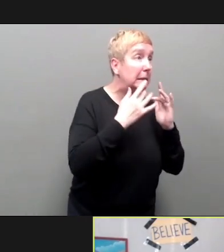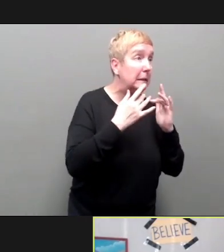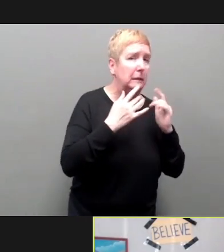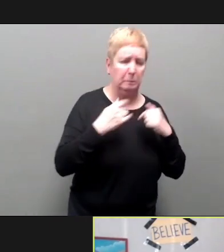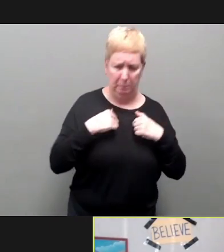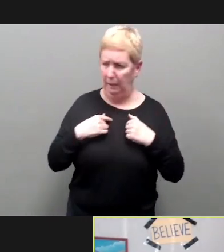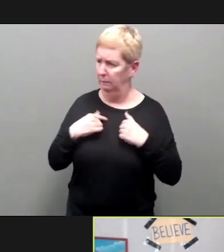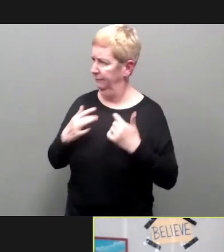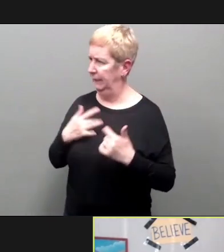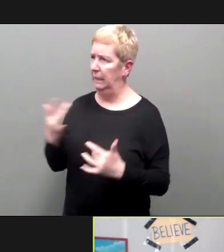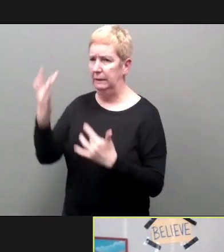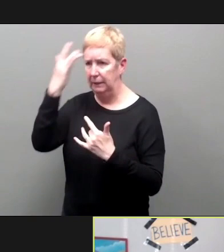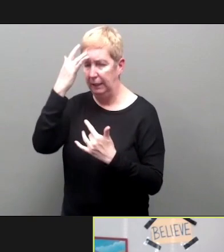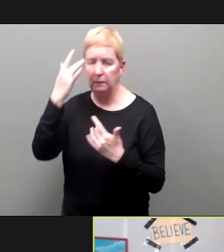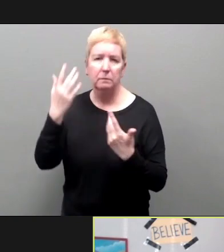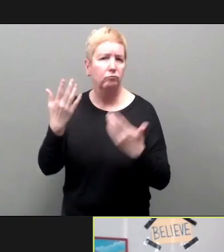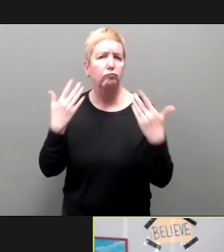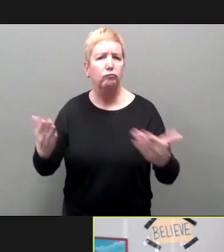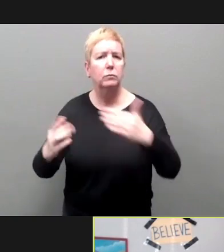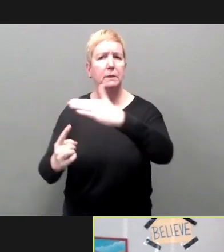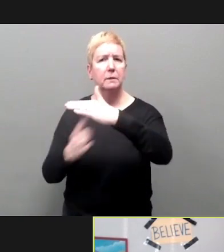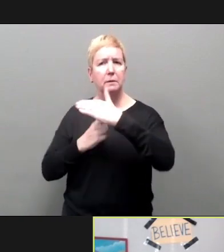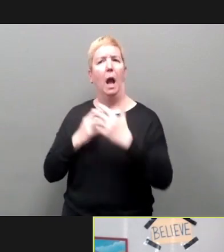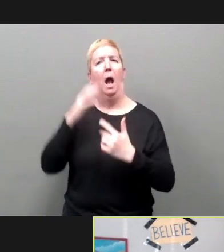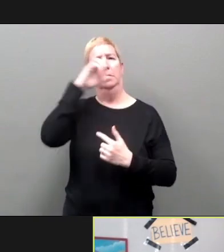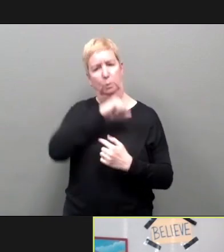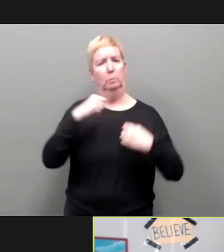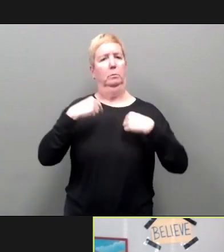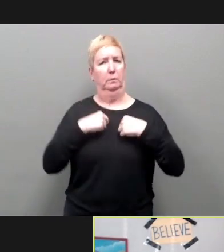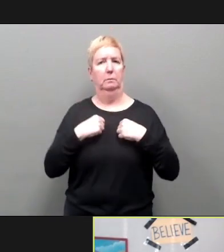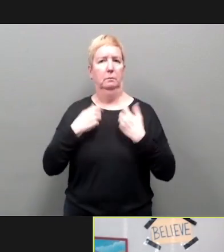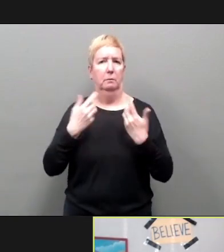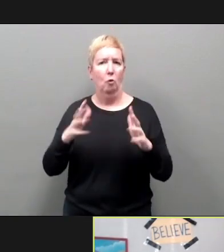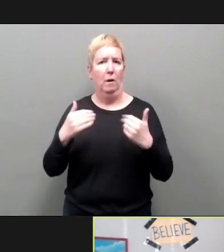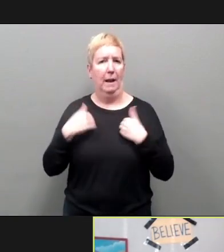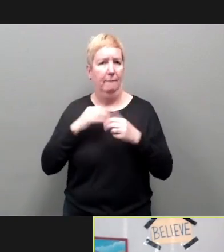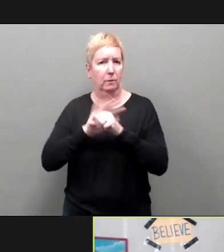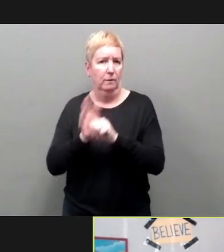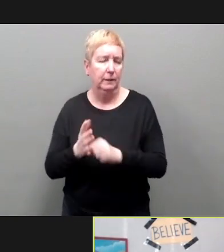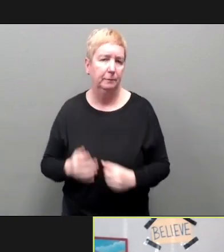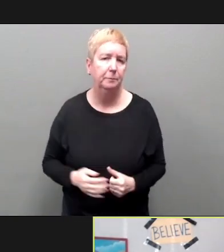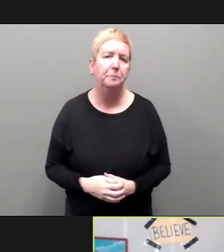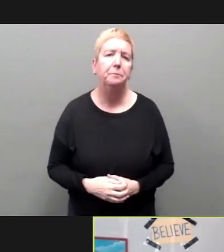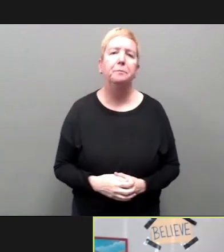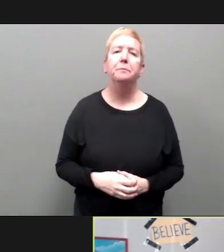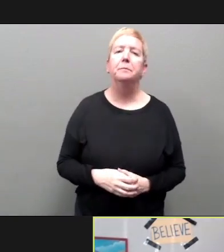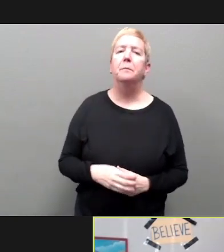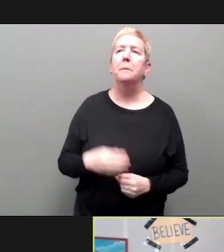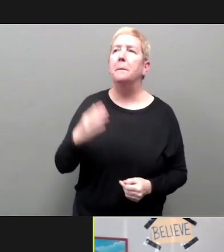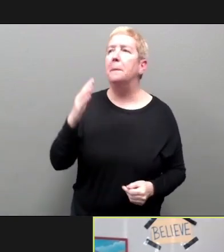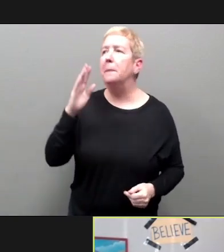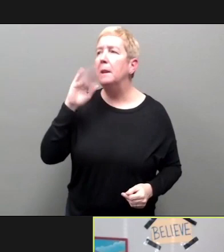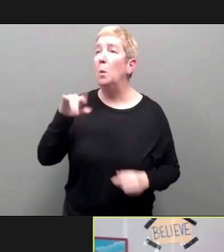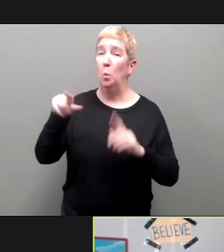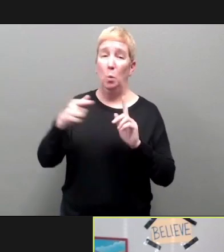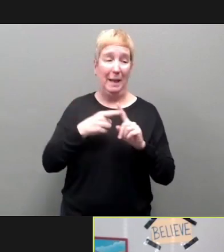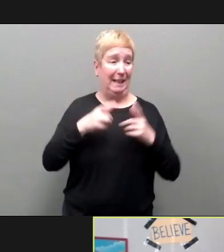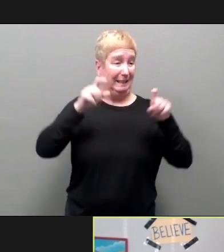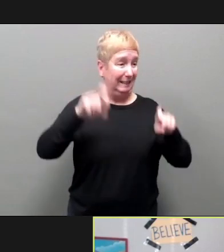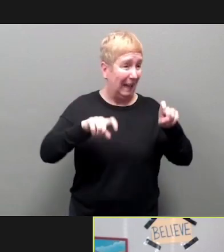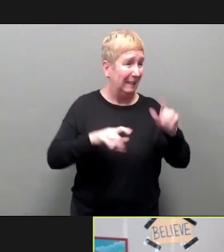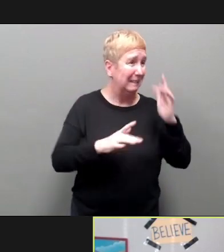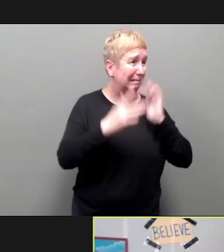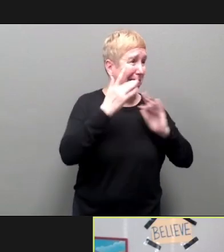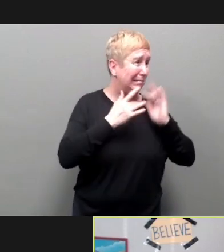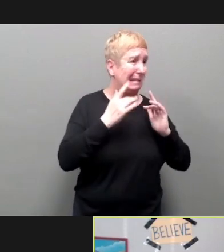to, spread it to someone. I think the main thing, David, that I think about when we don't have access to tests is making